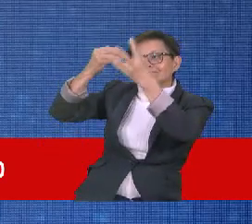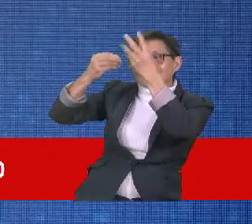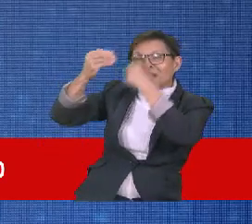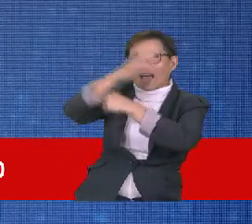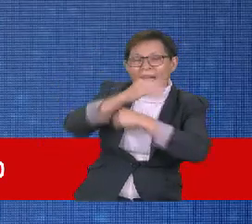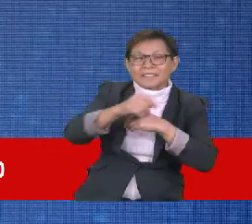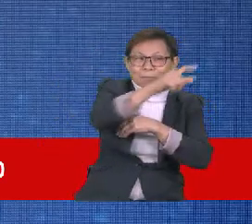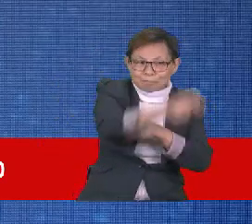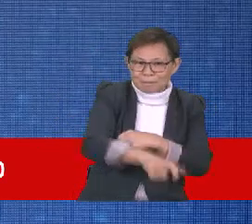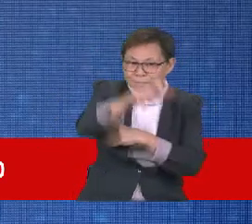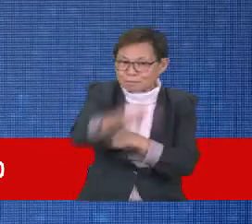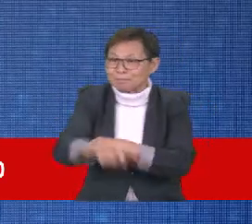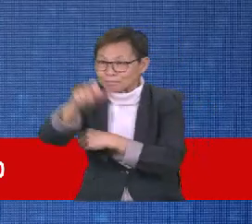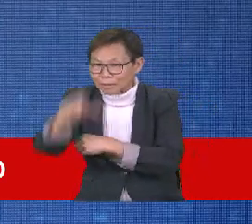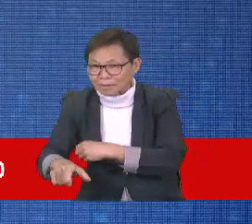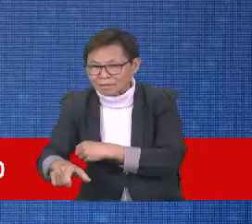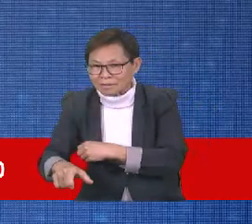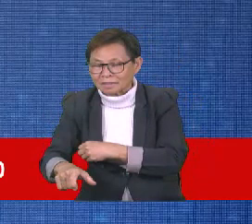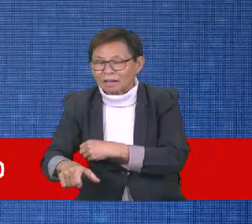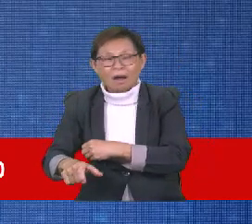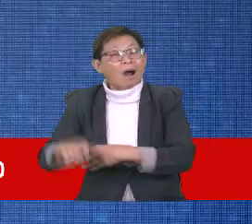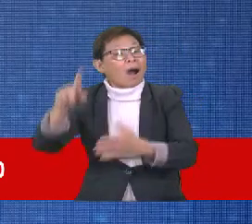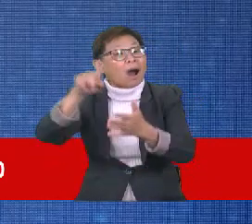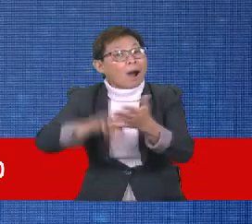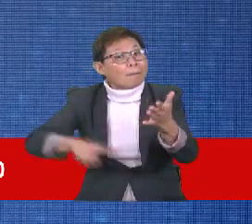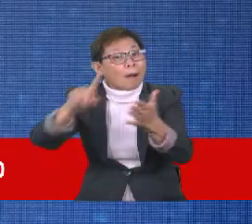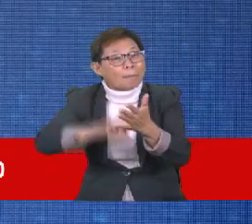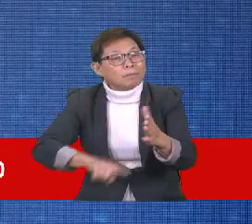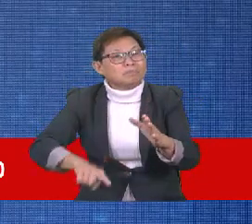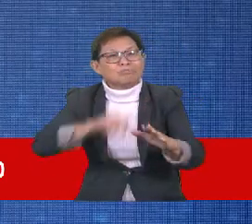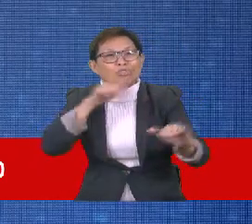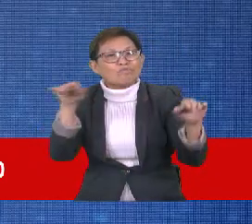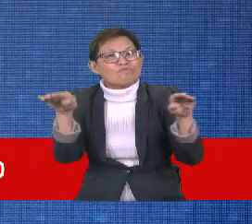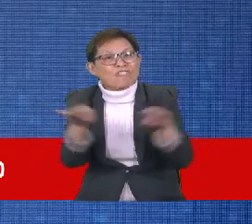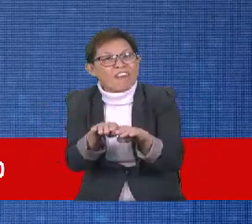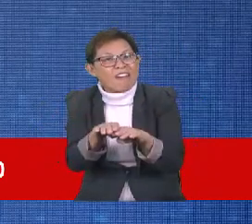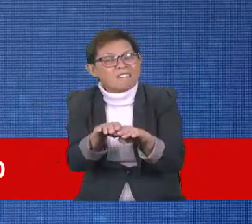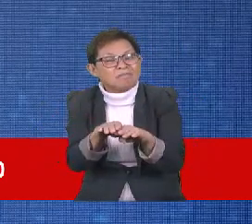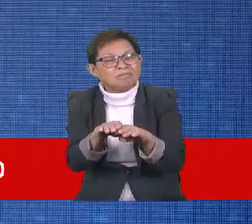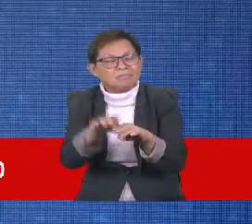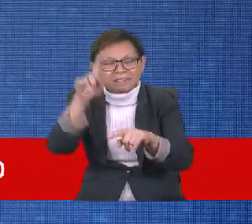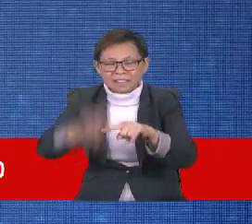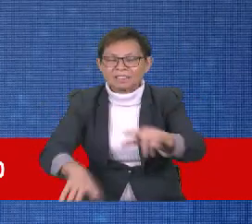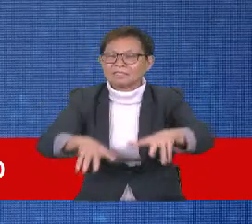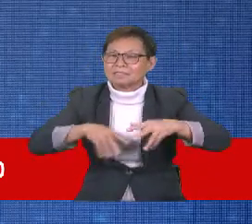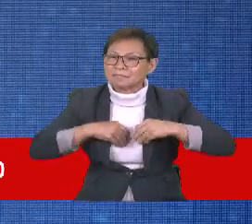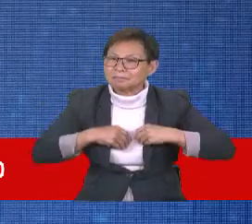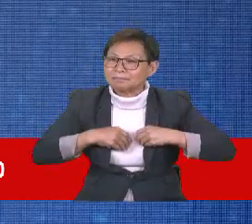and the people that any injustice should not be tolerated.